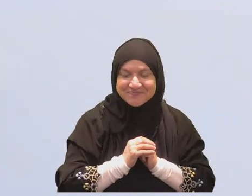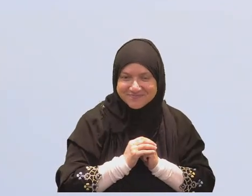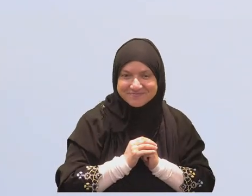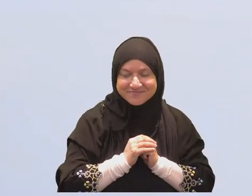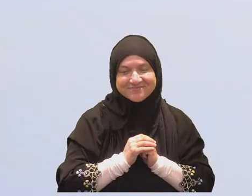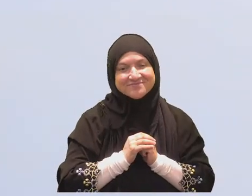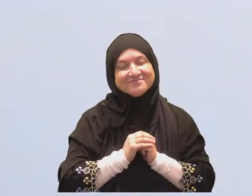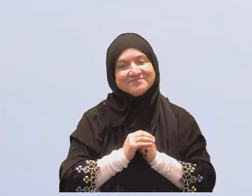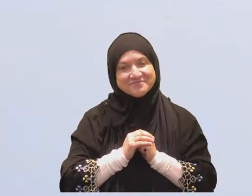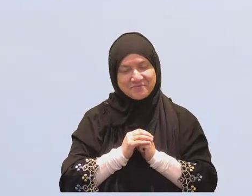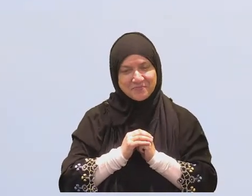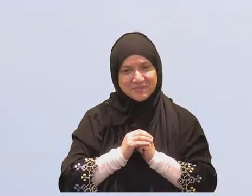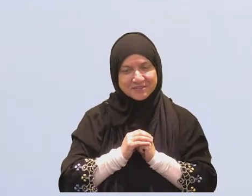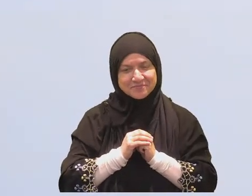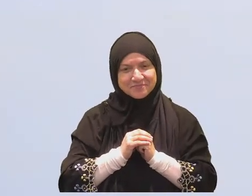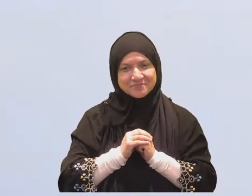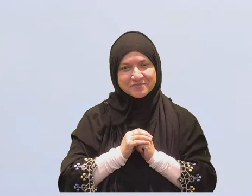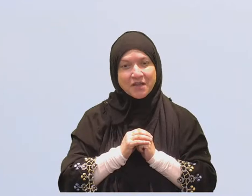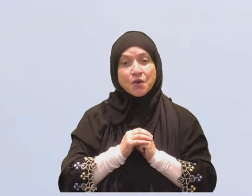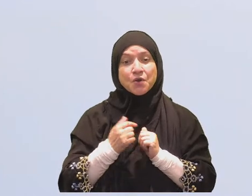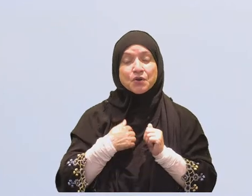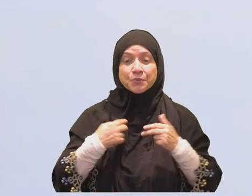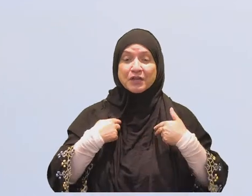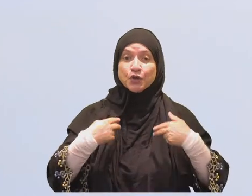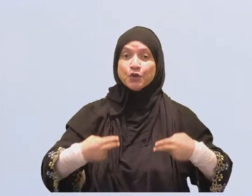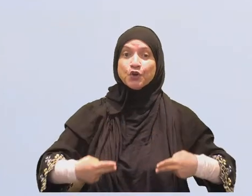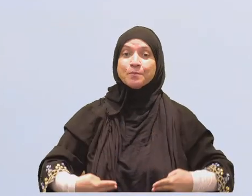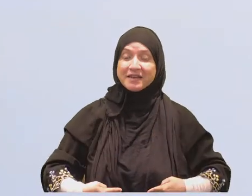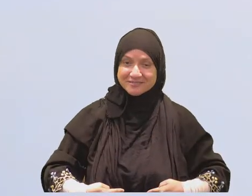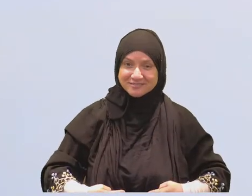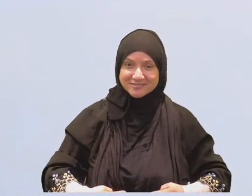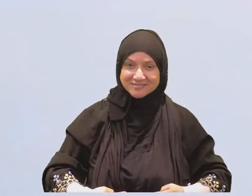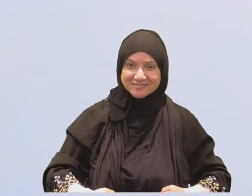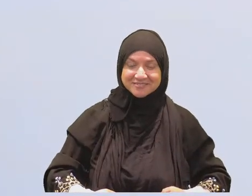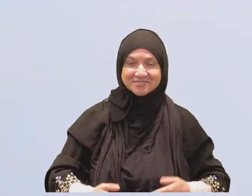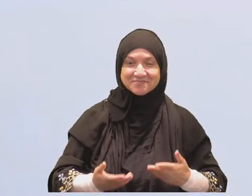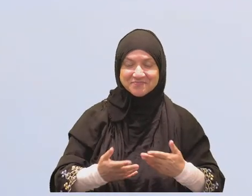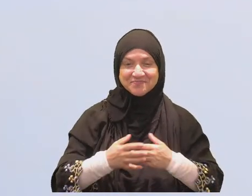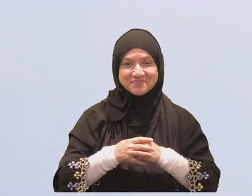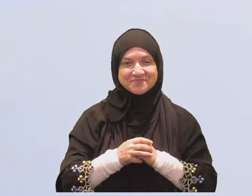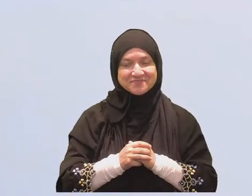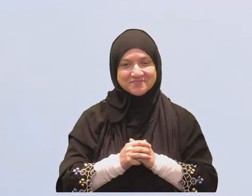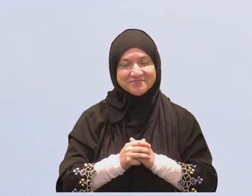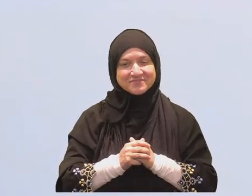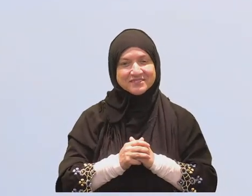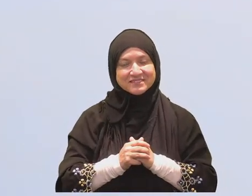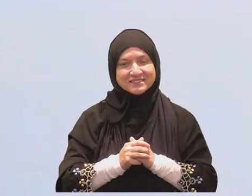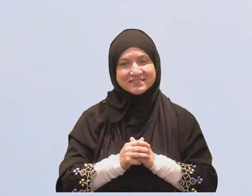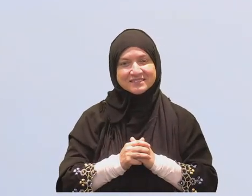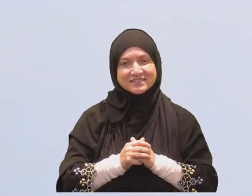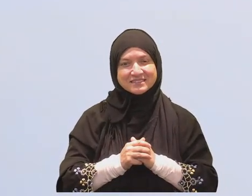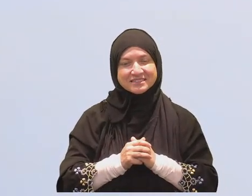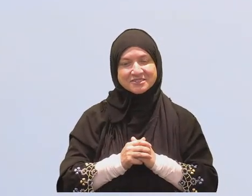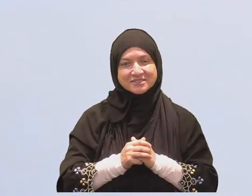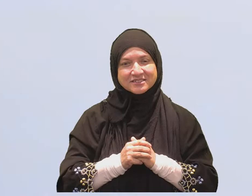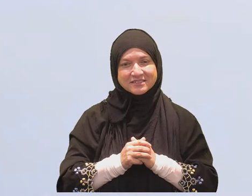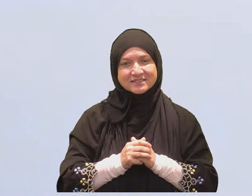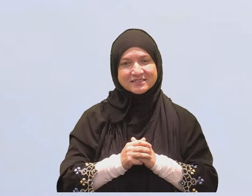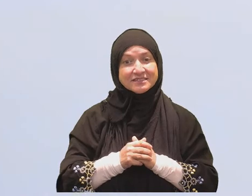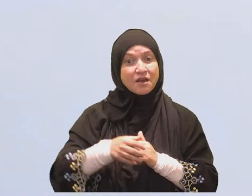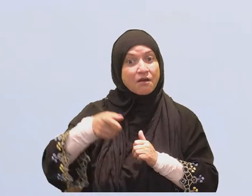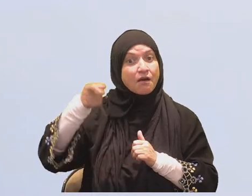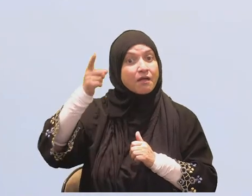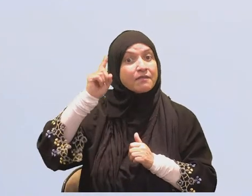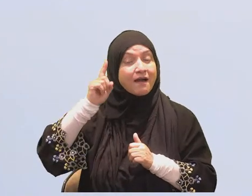Only human beings write poetry. So essentially Allah Ta'ala has prepared